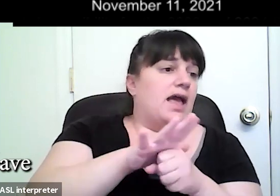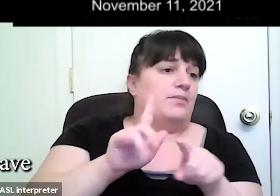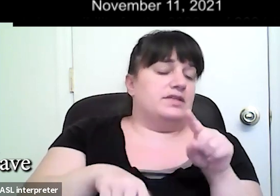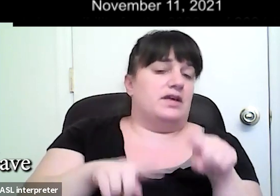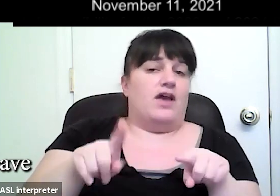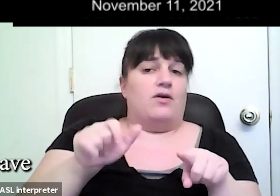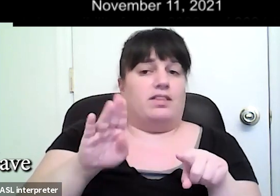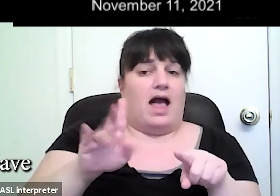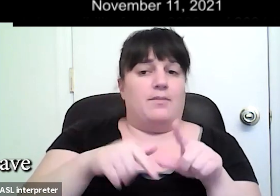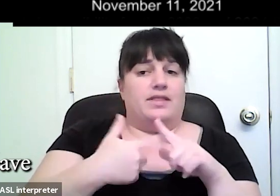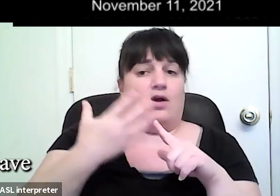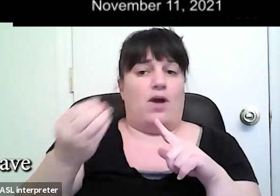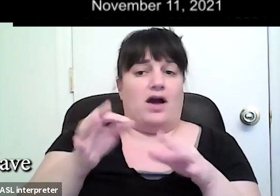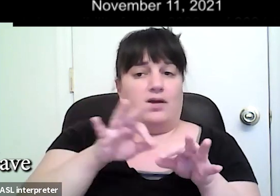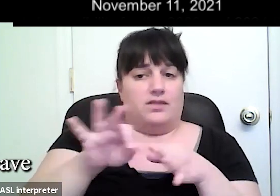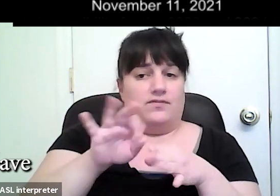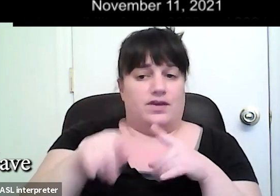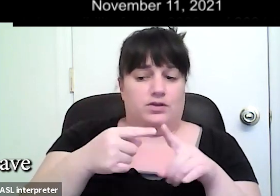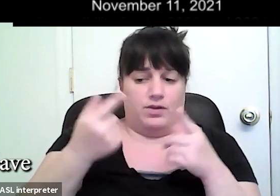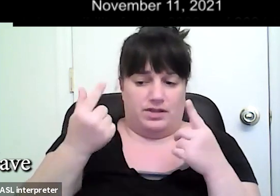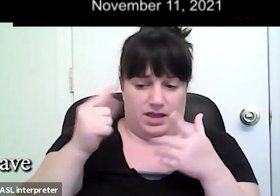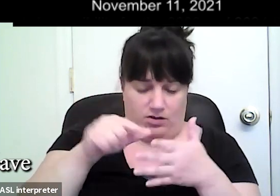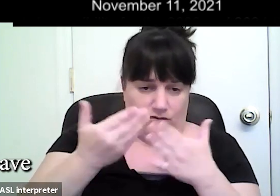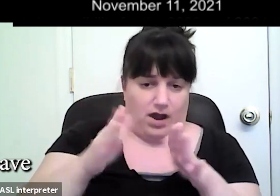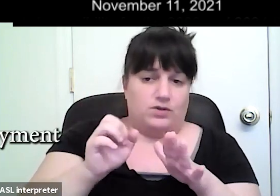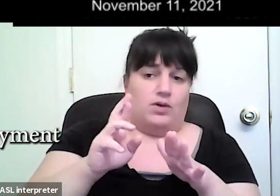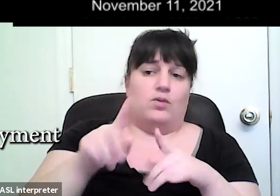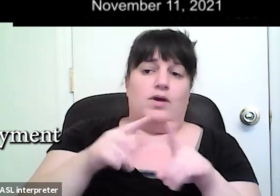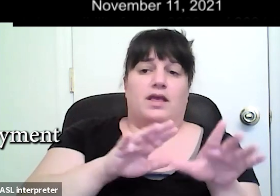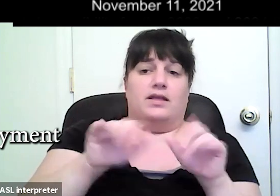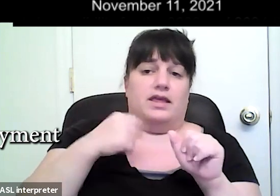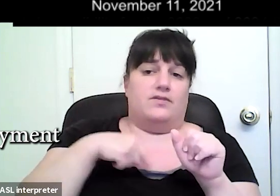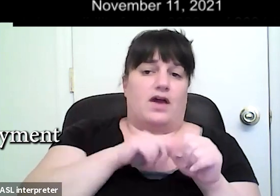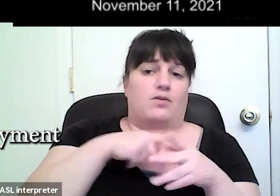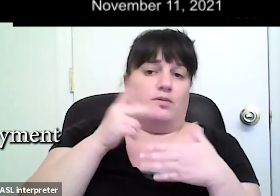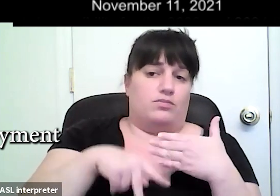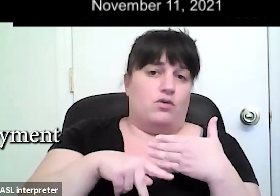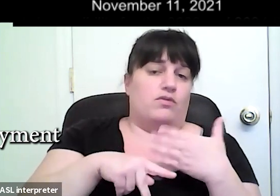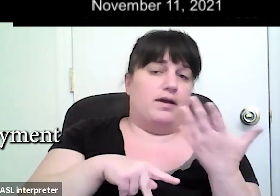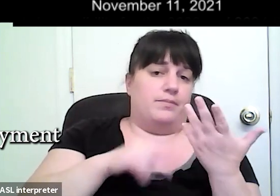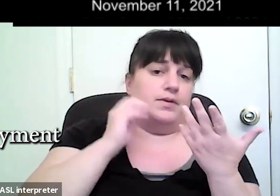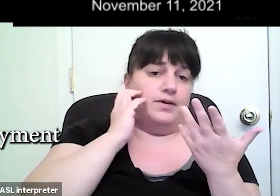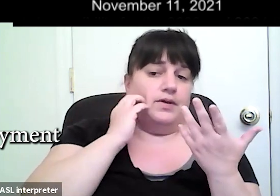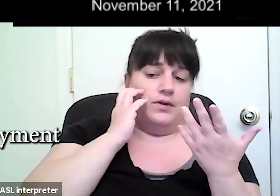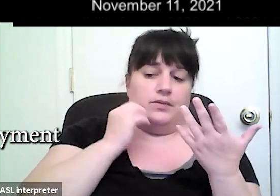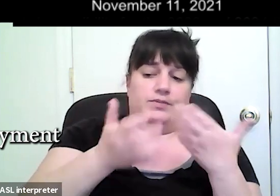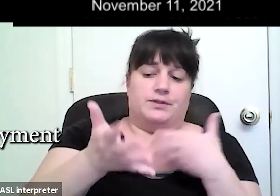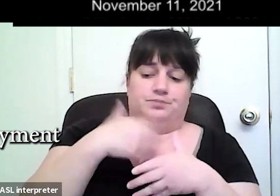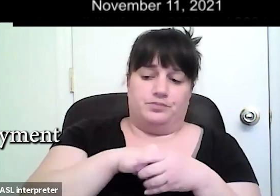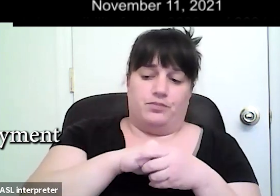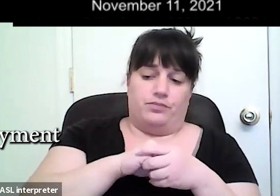and then go out into the field when they graduate or when they leave our programs, and be engaged